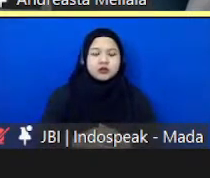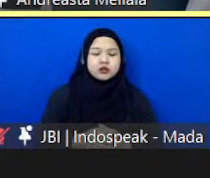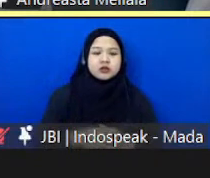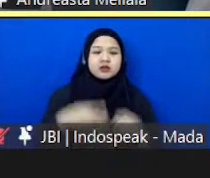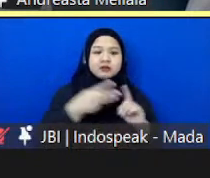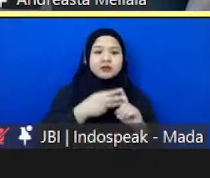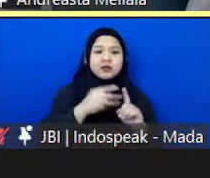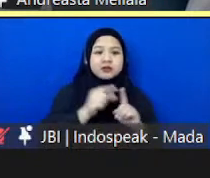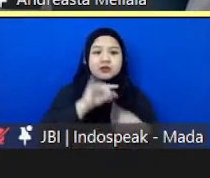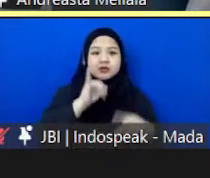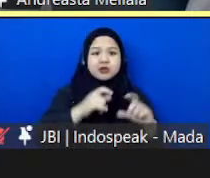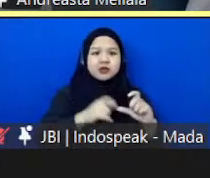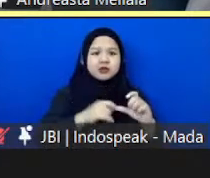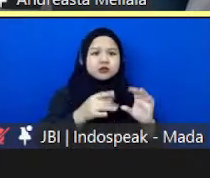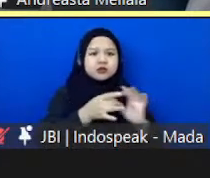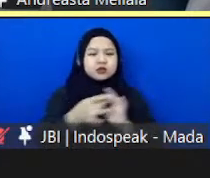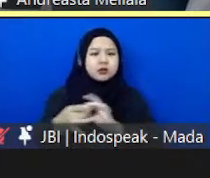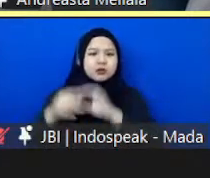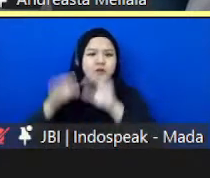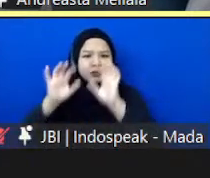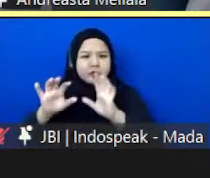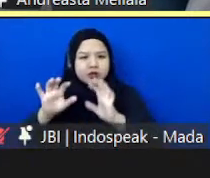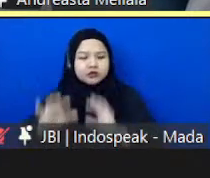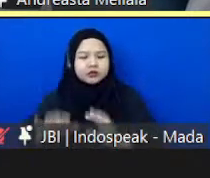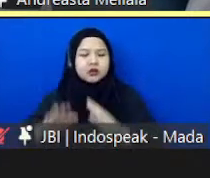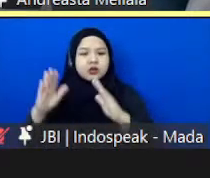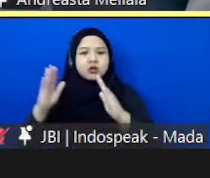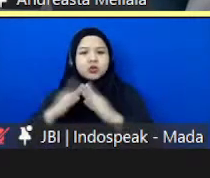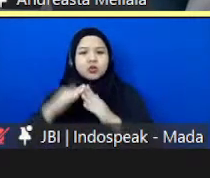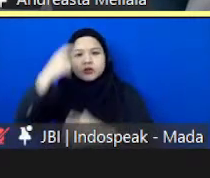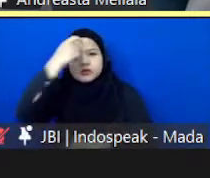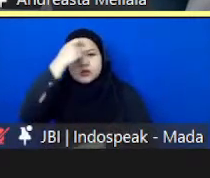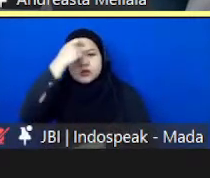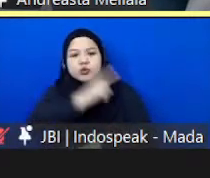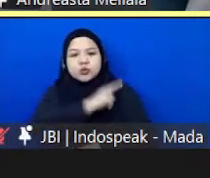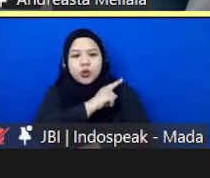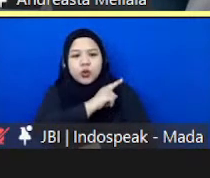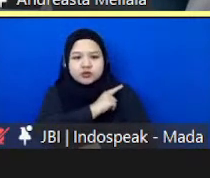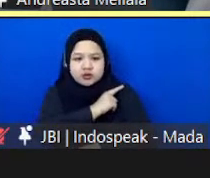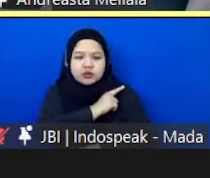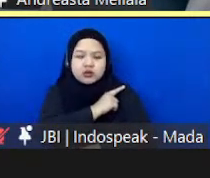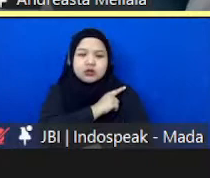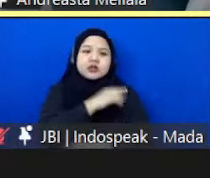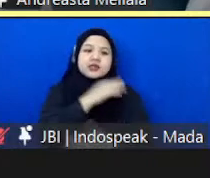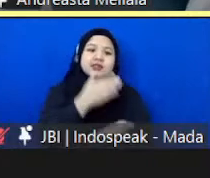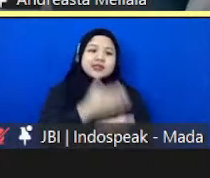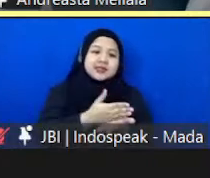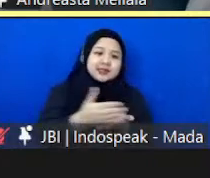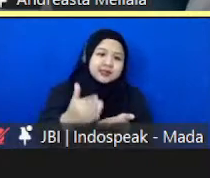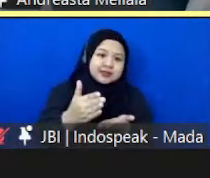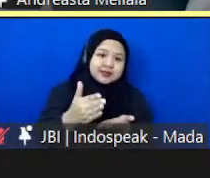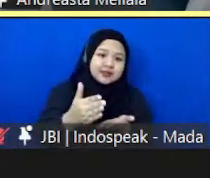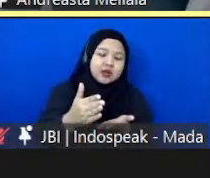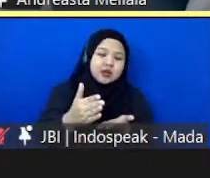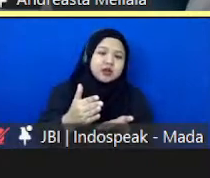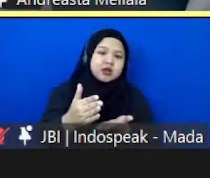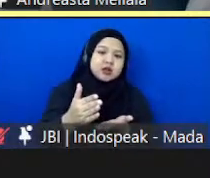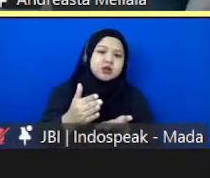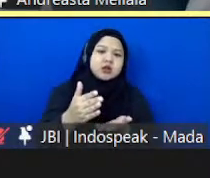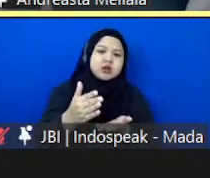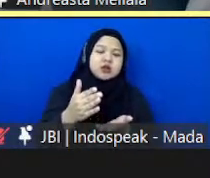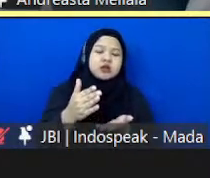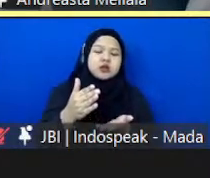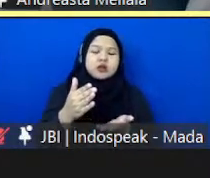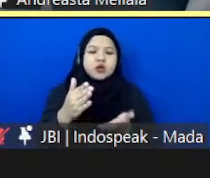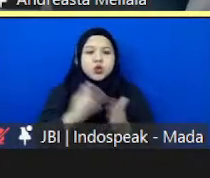BPJS partners, most of them are from the private sectors, and the rest comes from the government